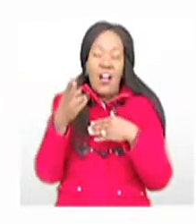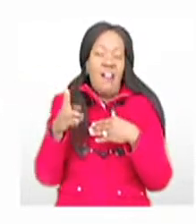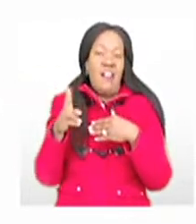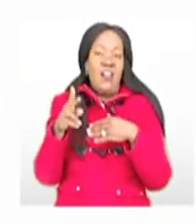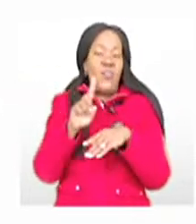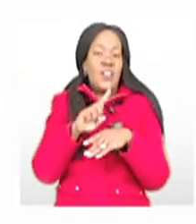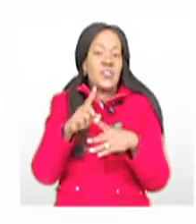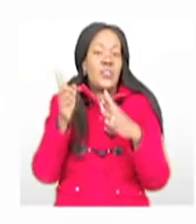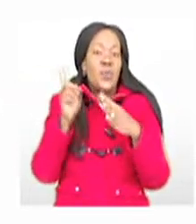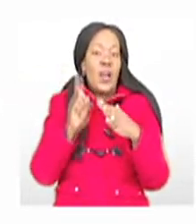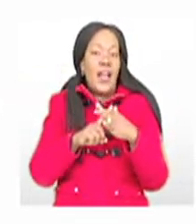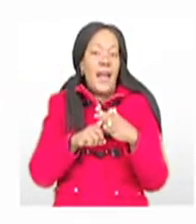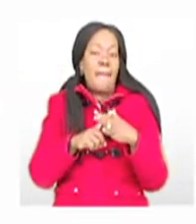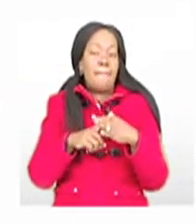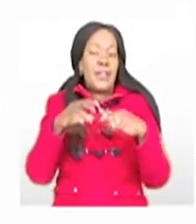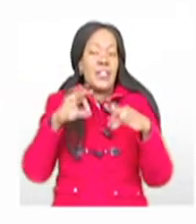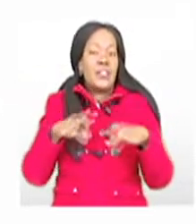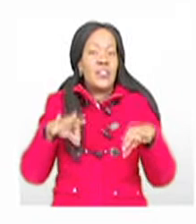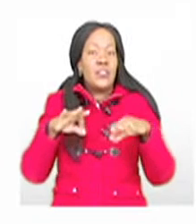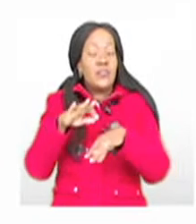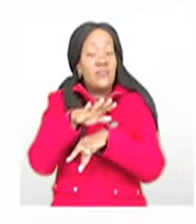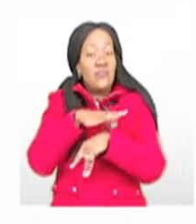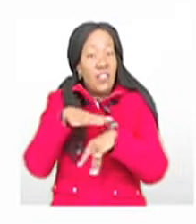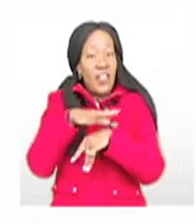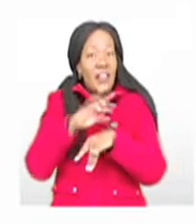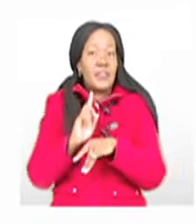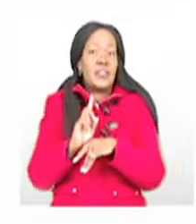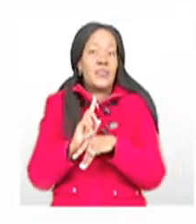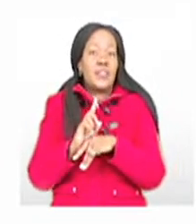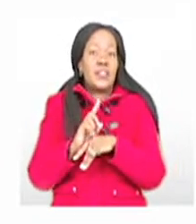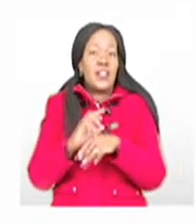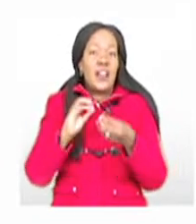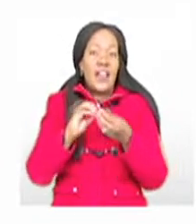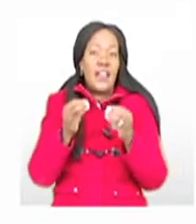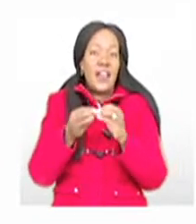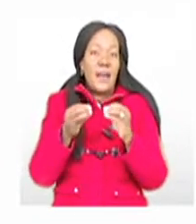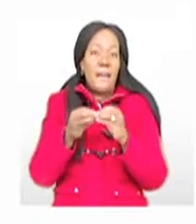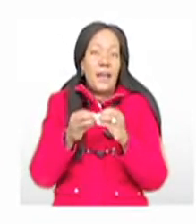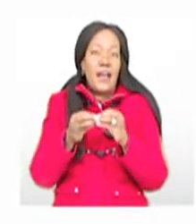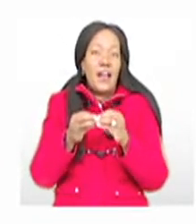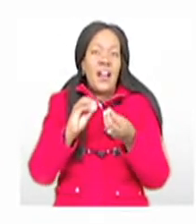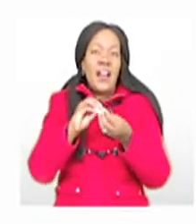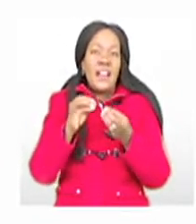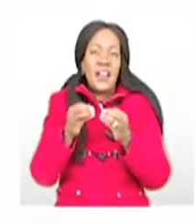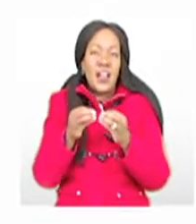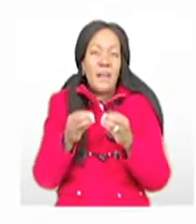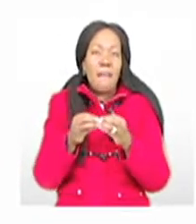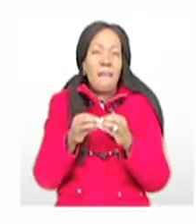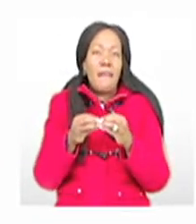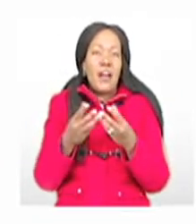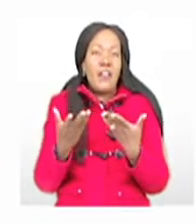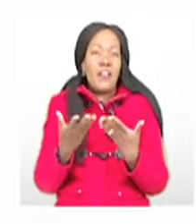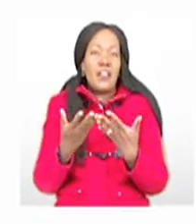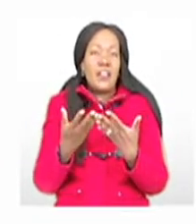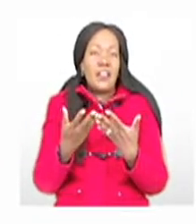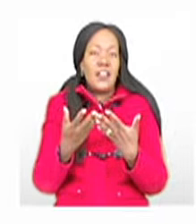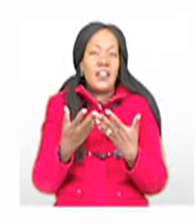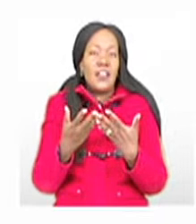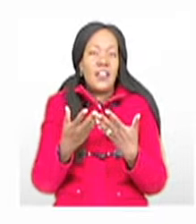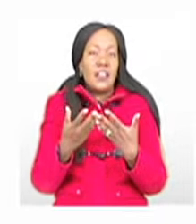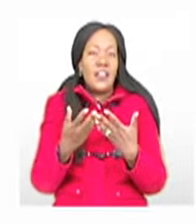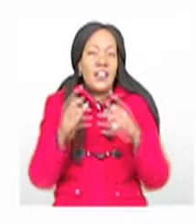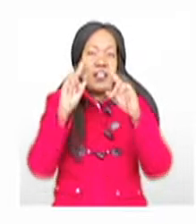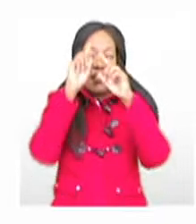animals? And write the number of gates that are closed in the